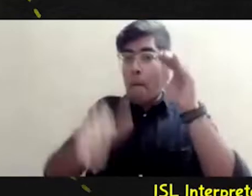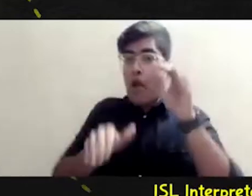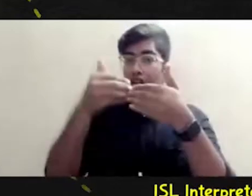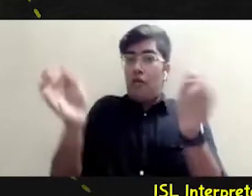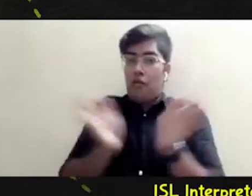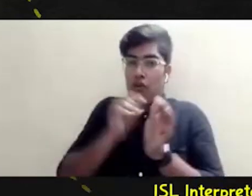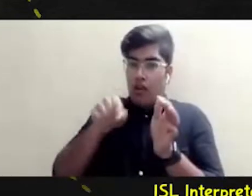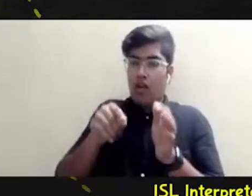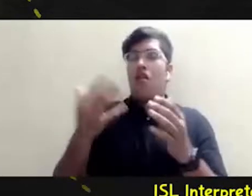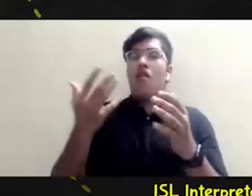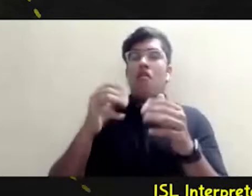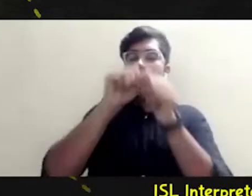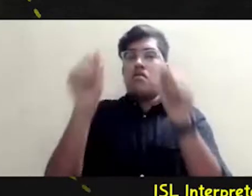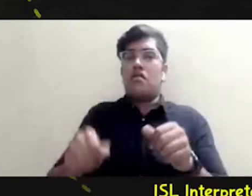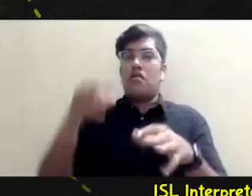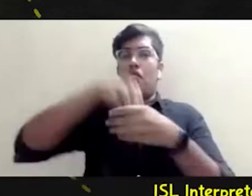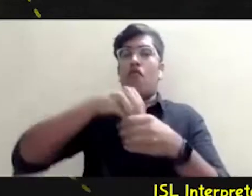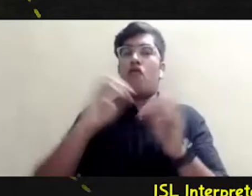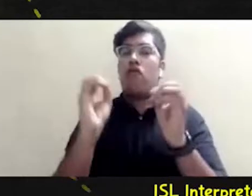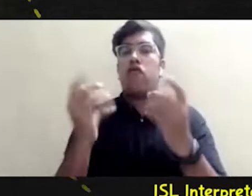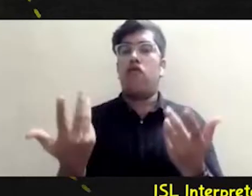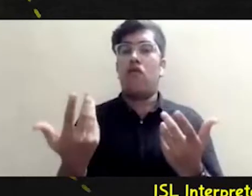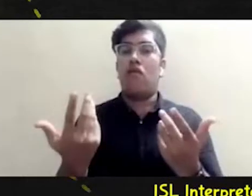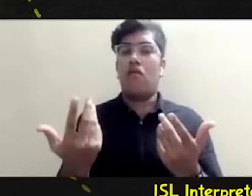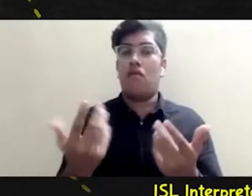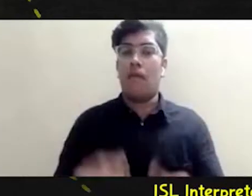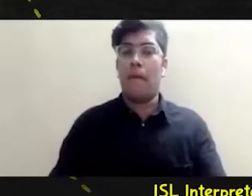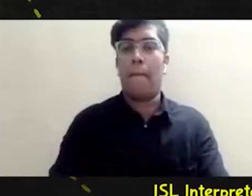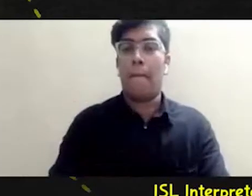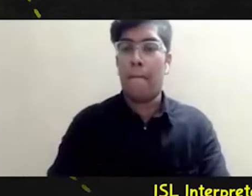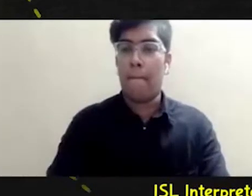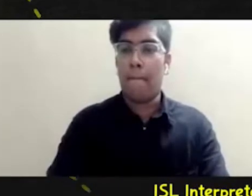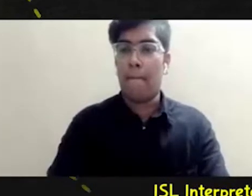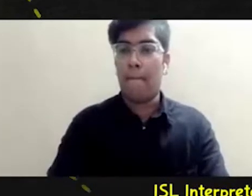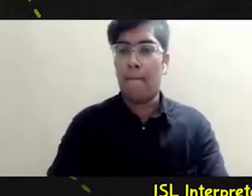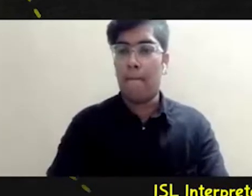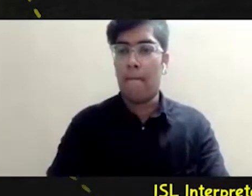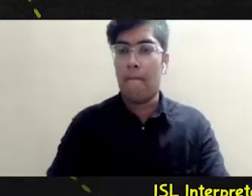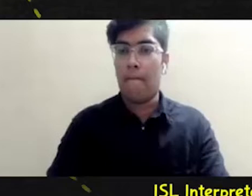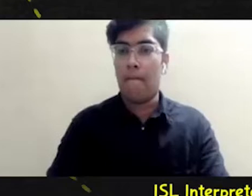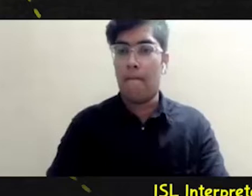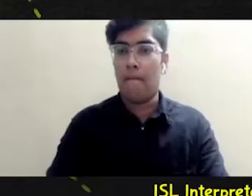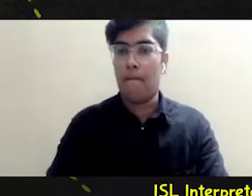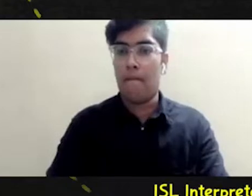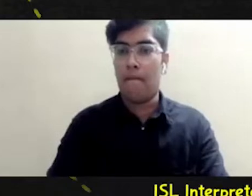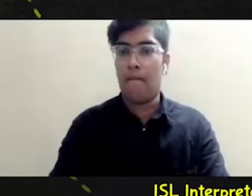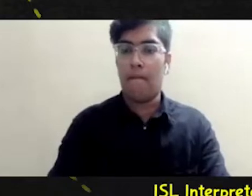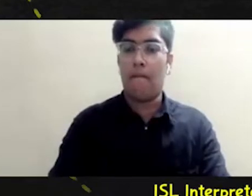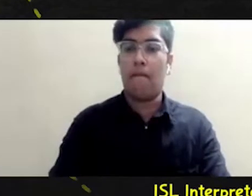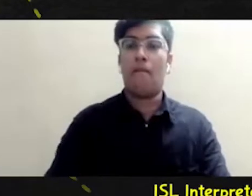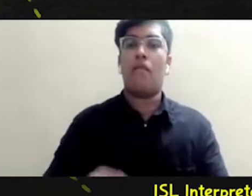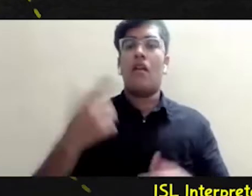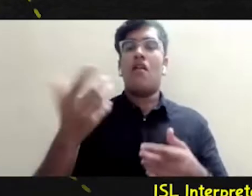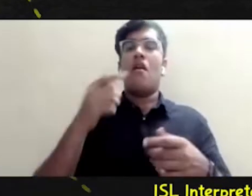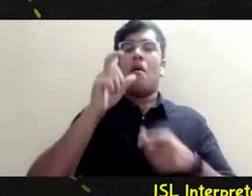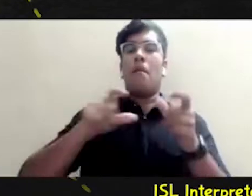systems, right? Including gender and sexual minorities. And so far I've spoken about gender and sexual minorities, their rights, data. What